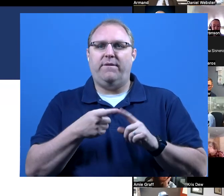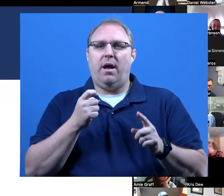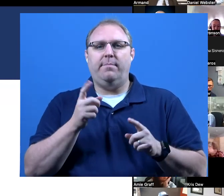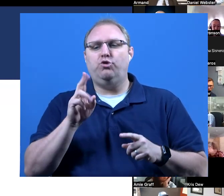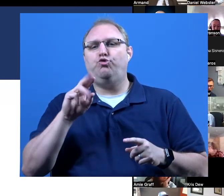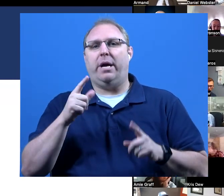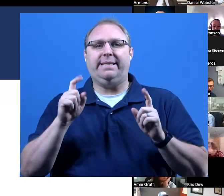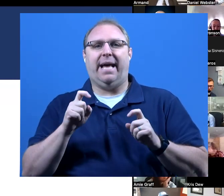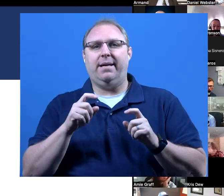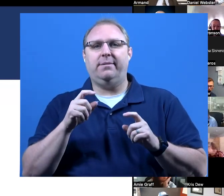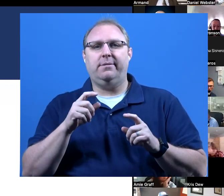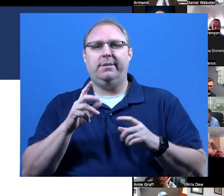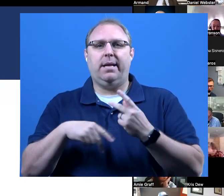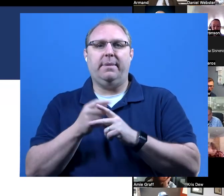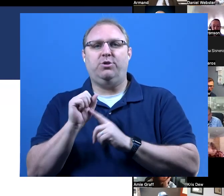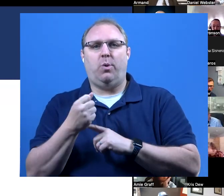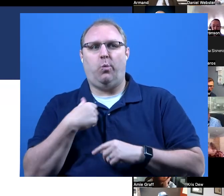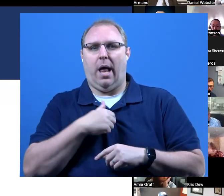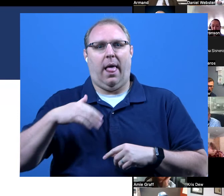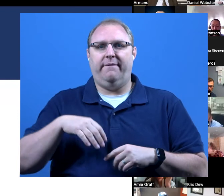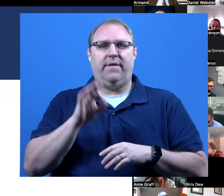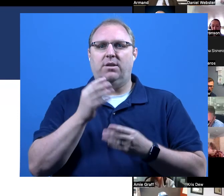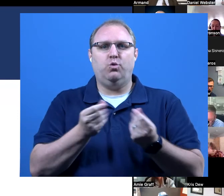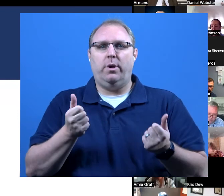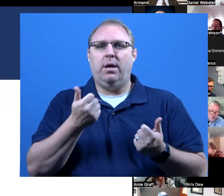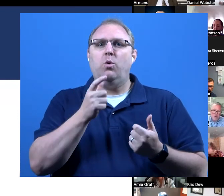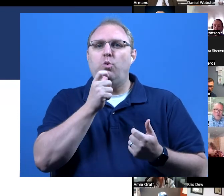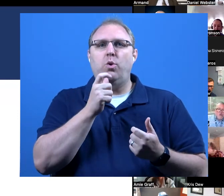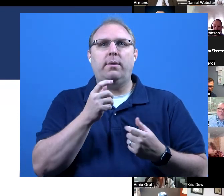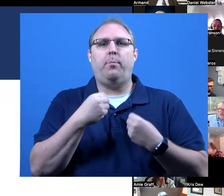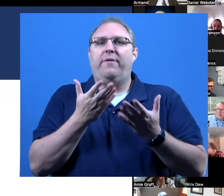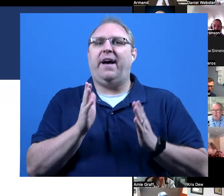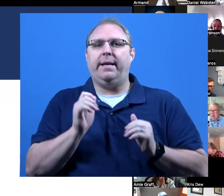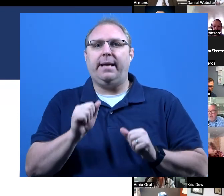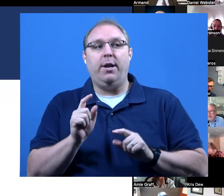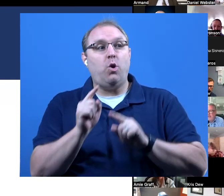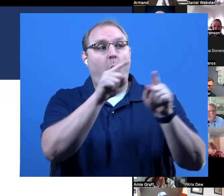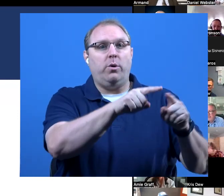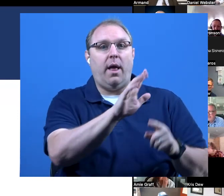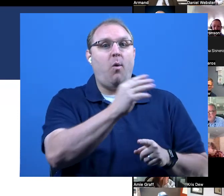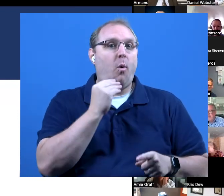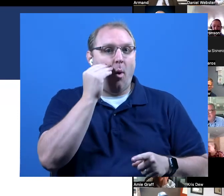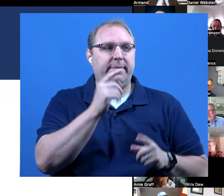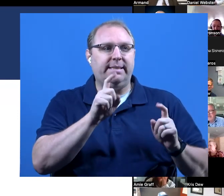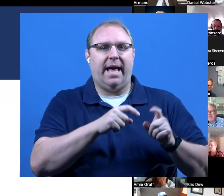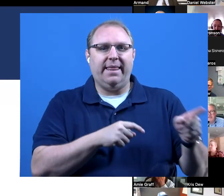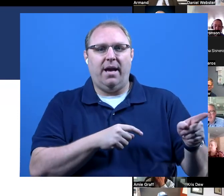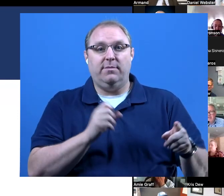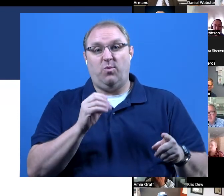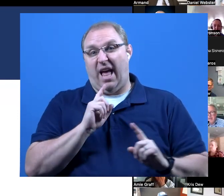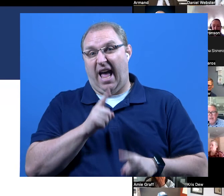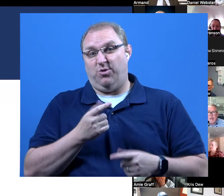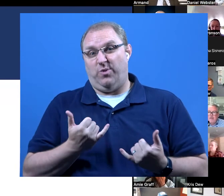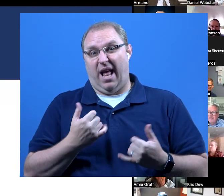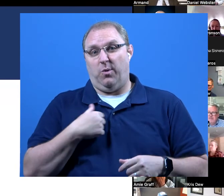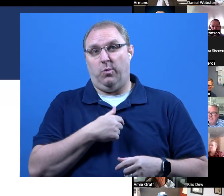of an issue, but you also don't want to say, hey, why don't you go down to this drug testing location while we think you're under the influence and see how that